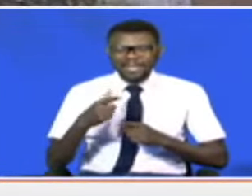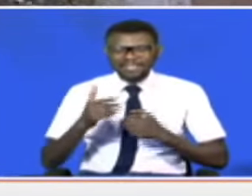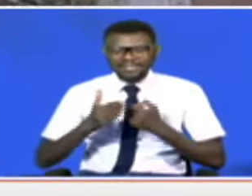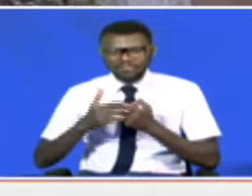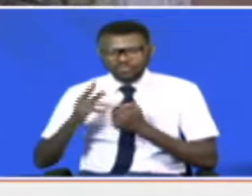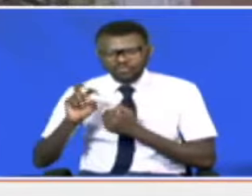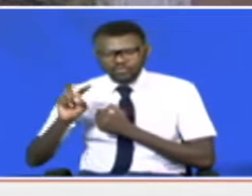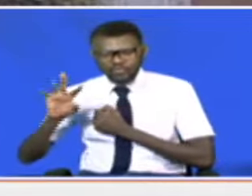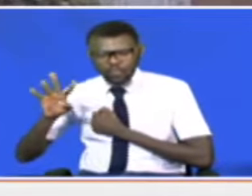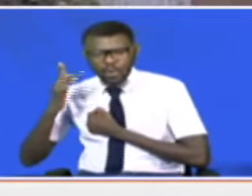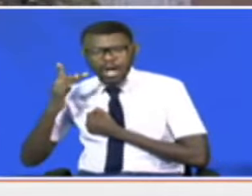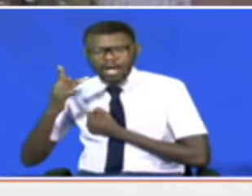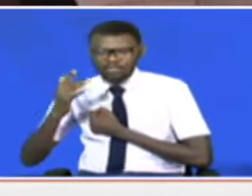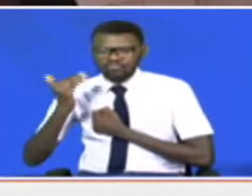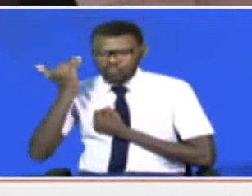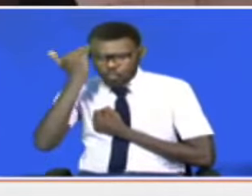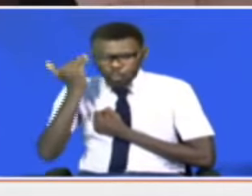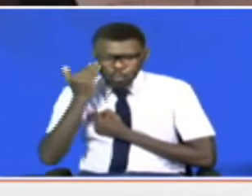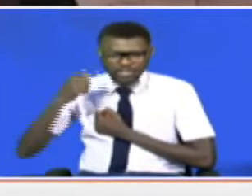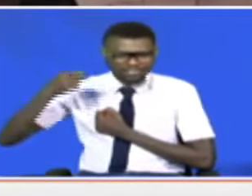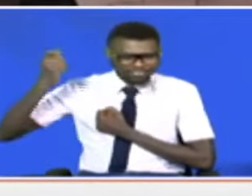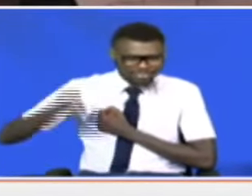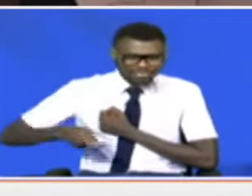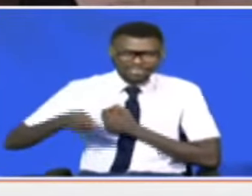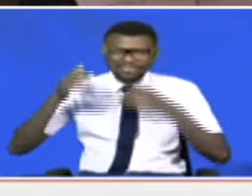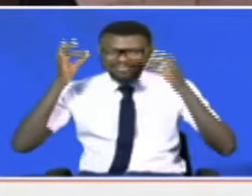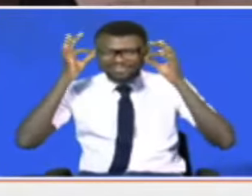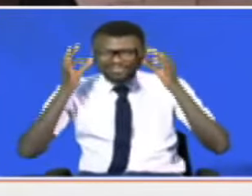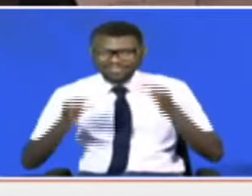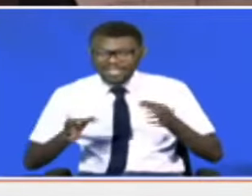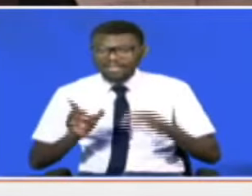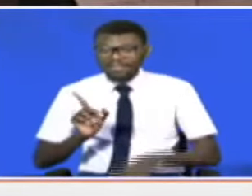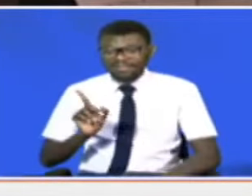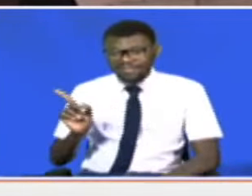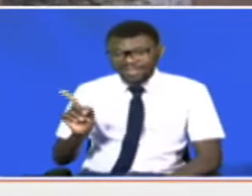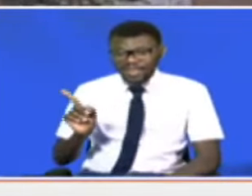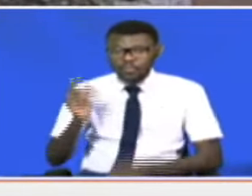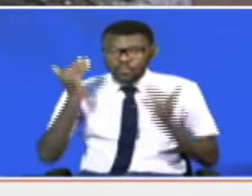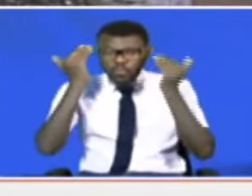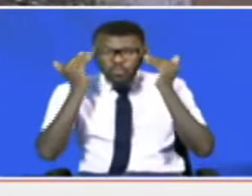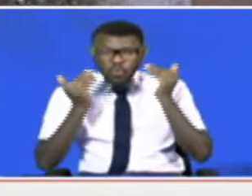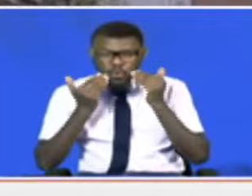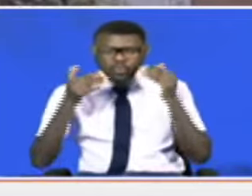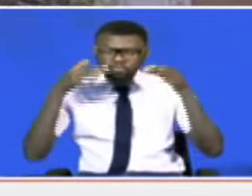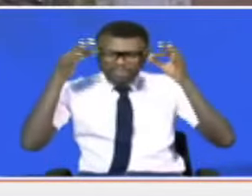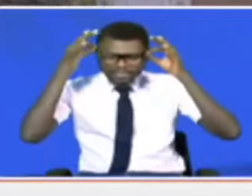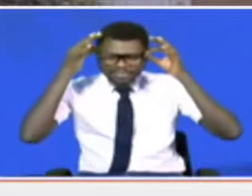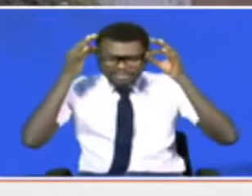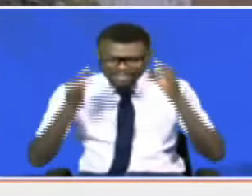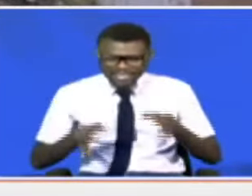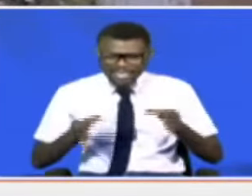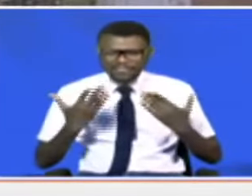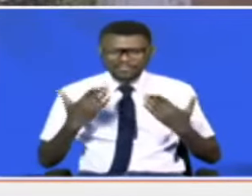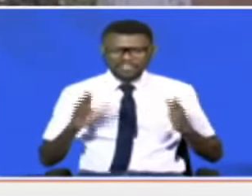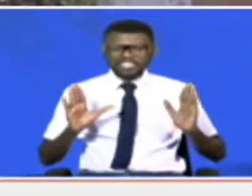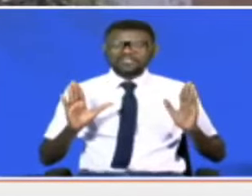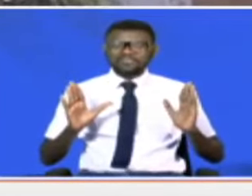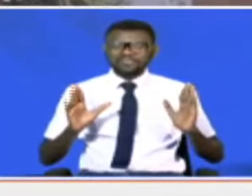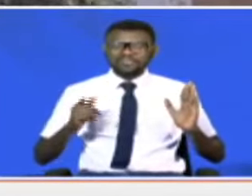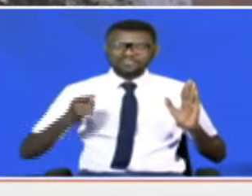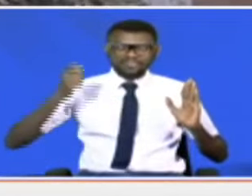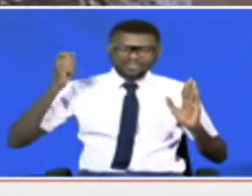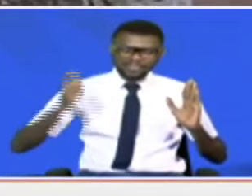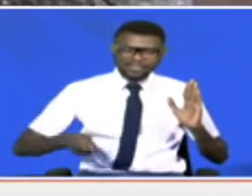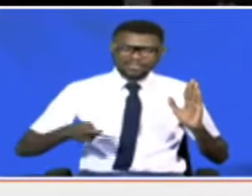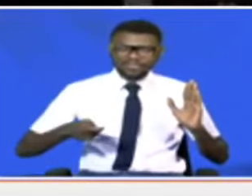following a ruling by the Court of Appeal. Appellate Court Judges Justice Francis Tuyot, Justice Ali Aroni, and Lady